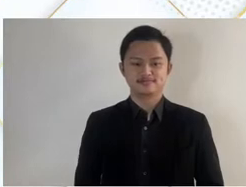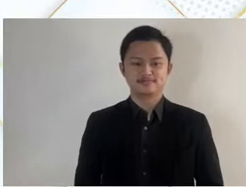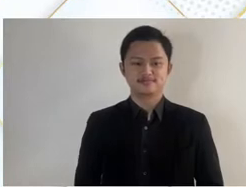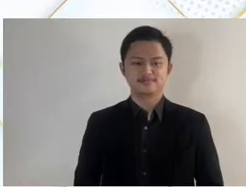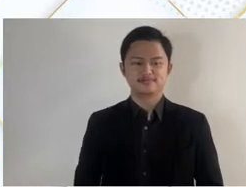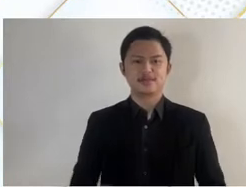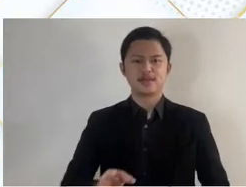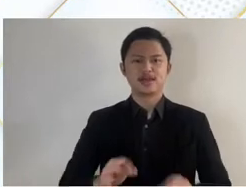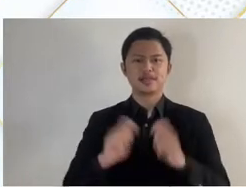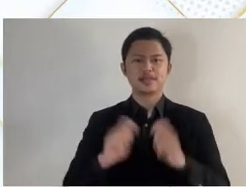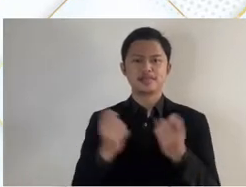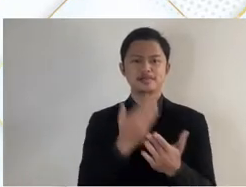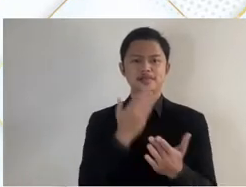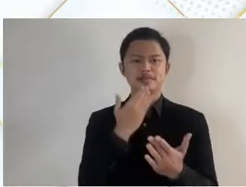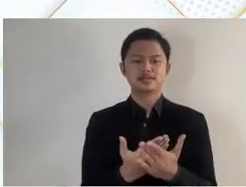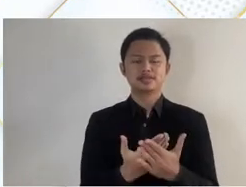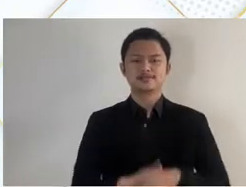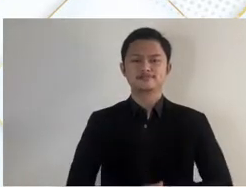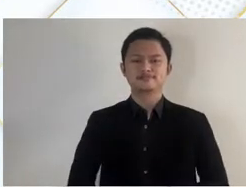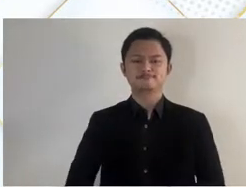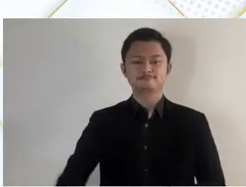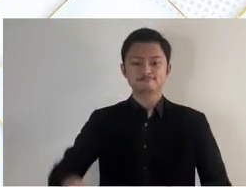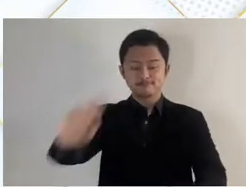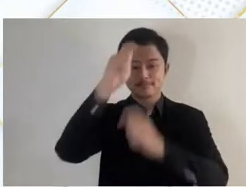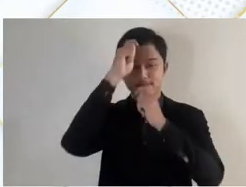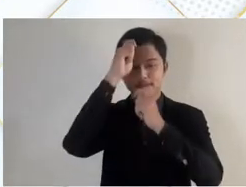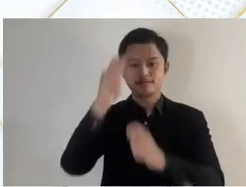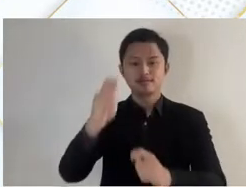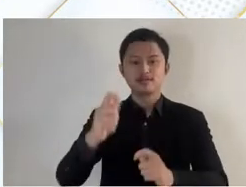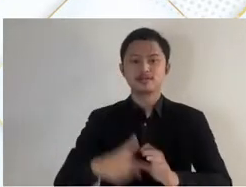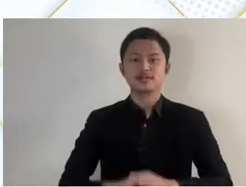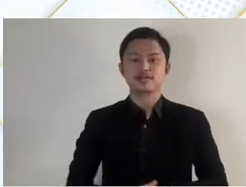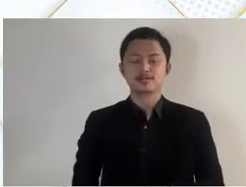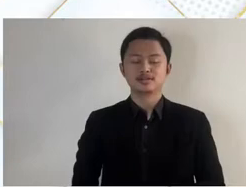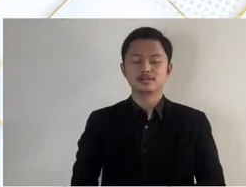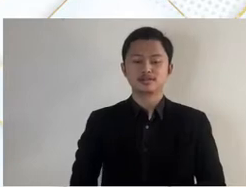Tim. Your Excellencies, ladies and gentlemen,